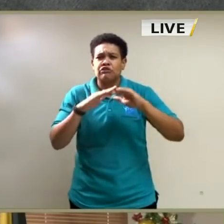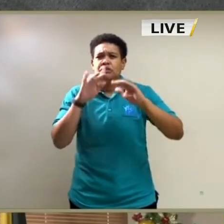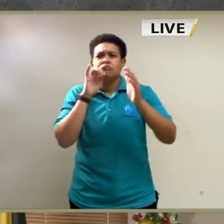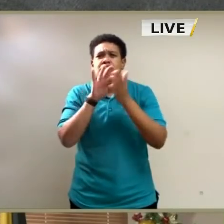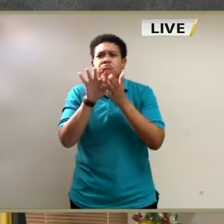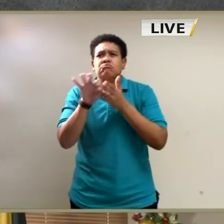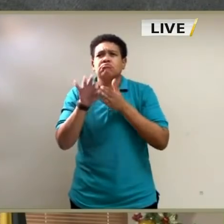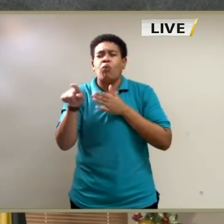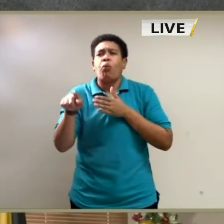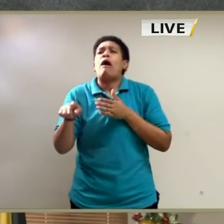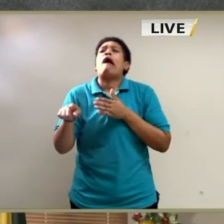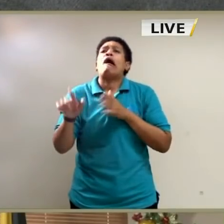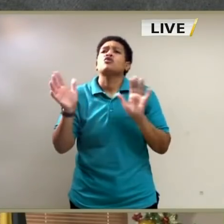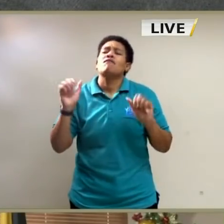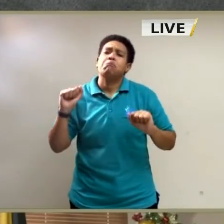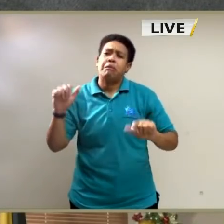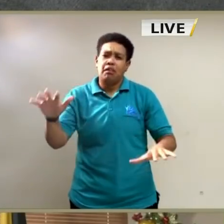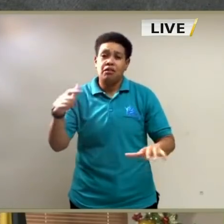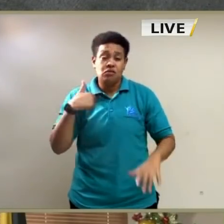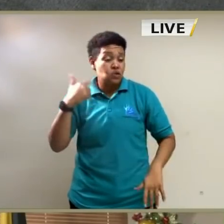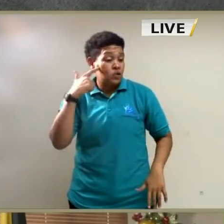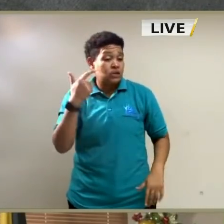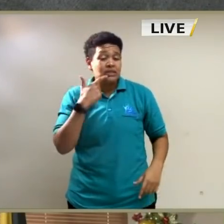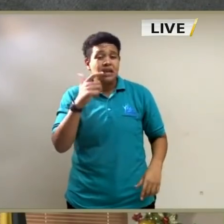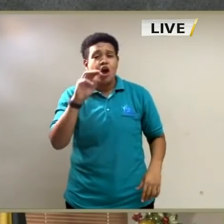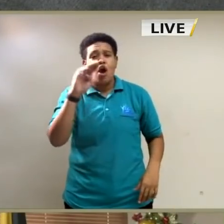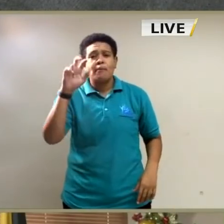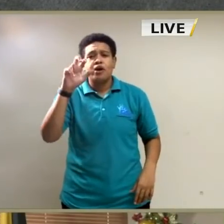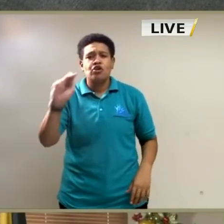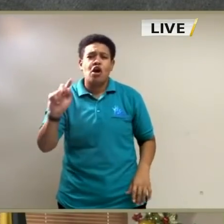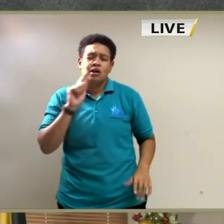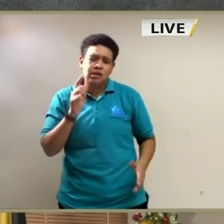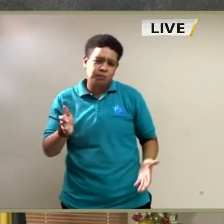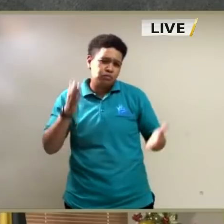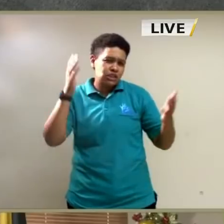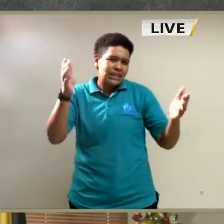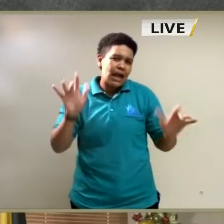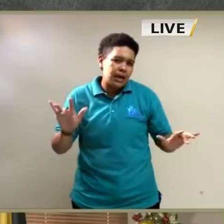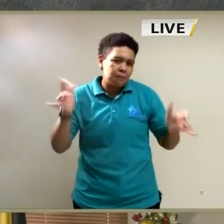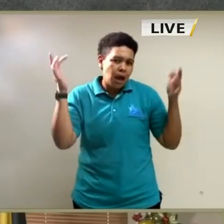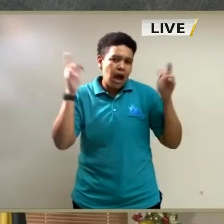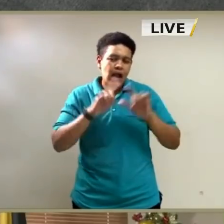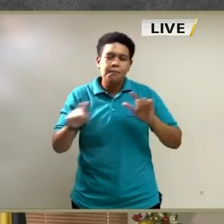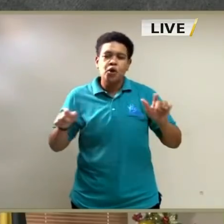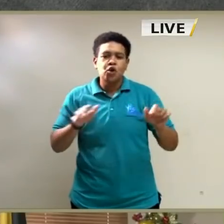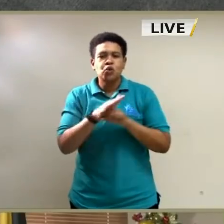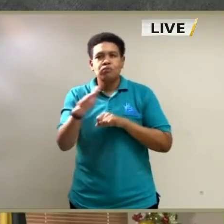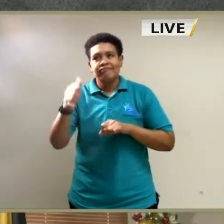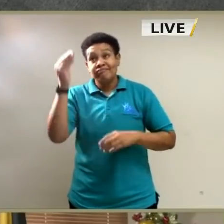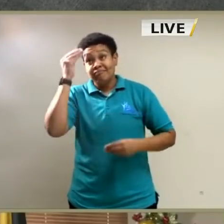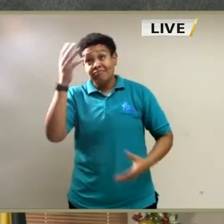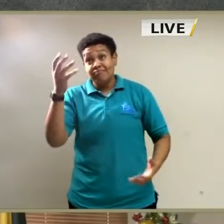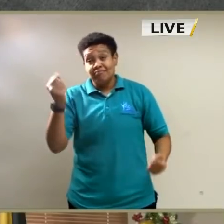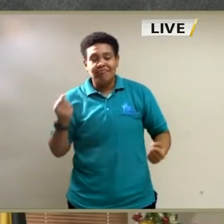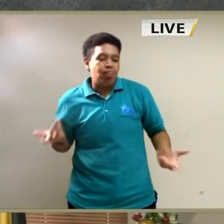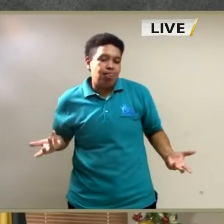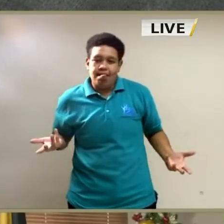it said that Omicron presents milder, but we just don't have enough evidence to support